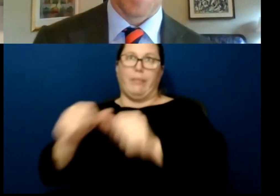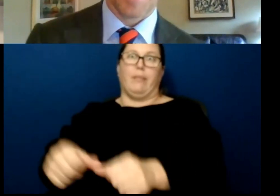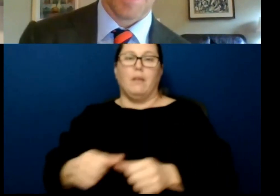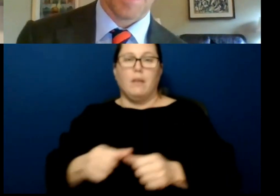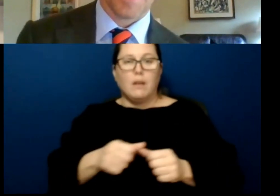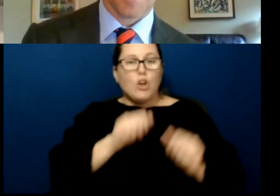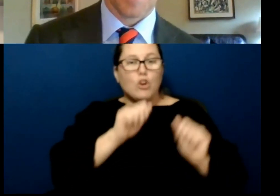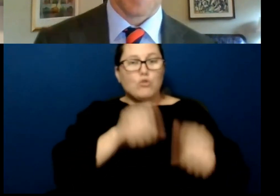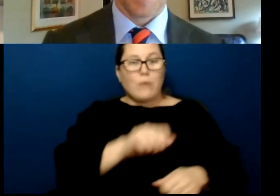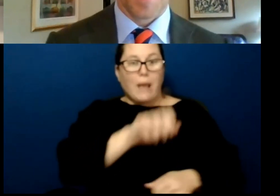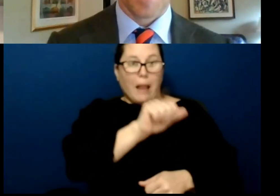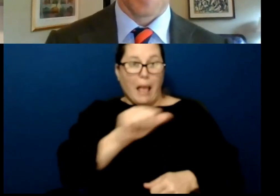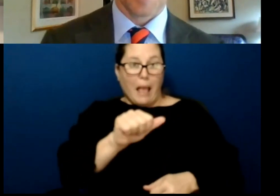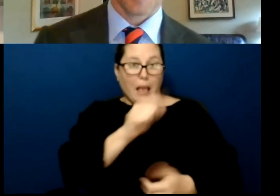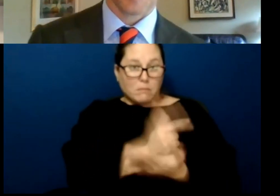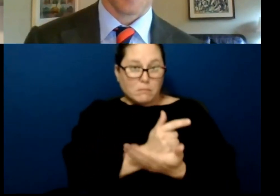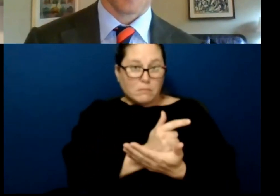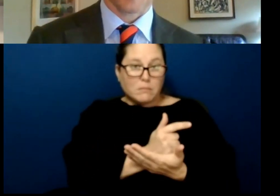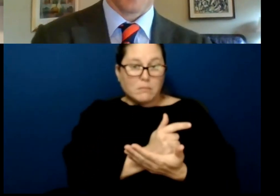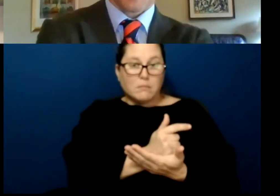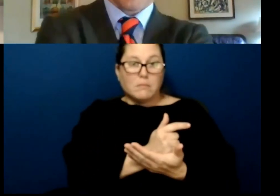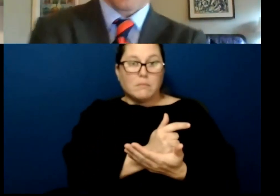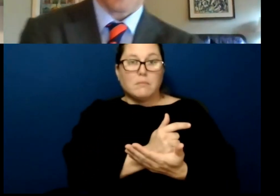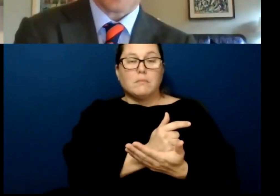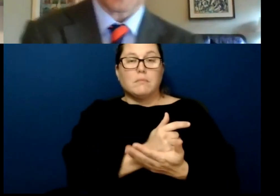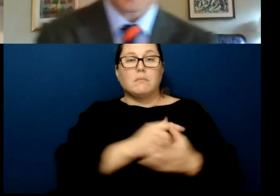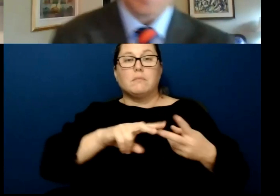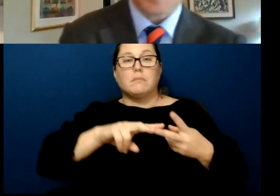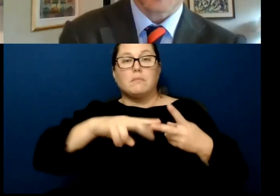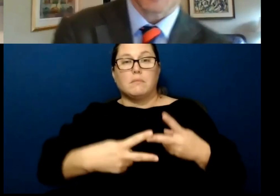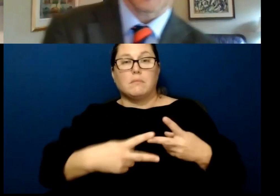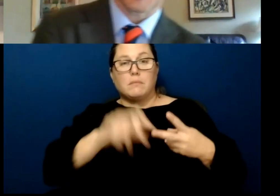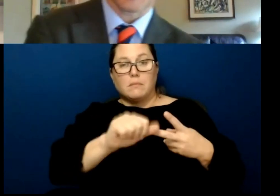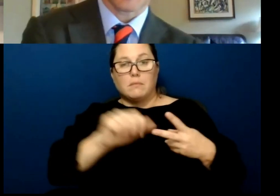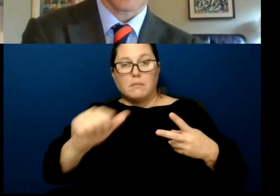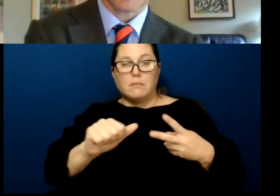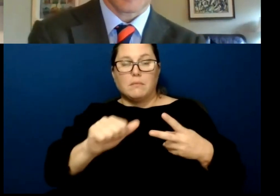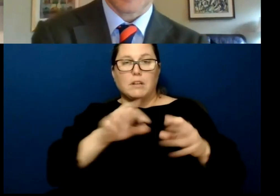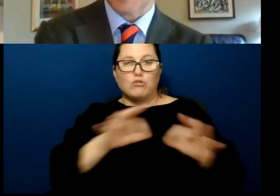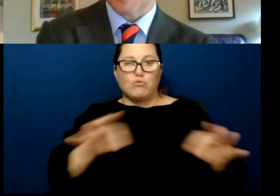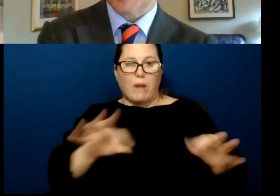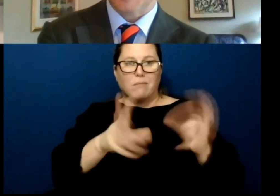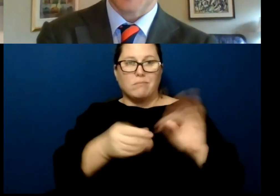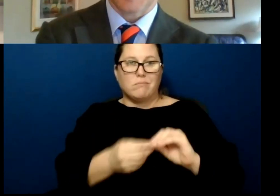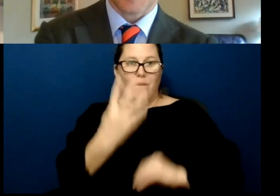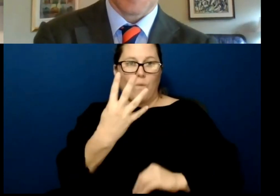associate's to another associate's degree. So